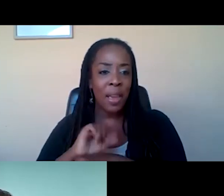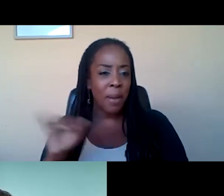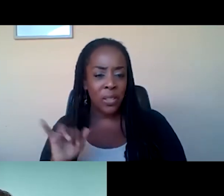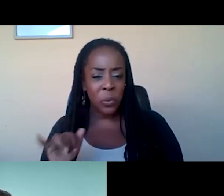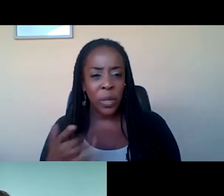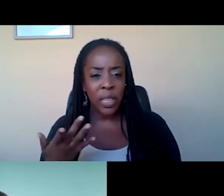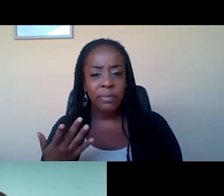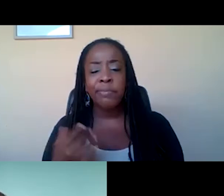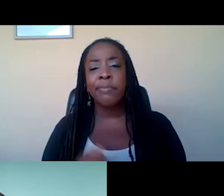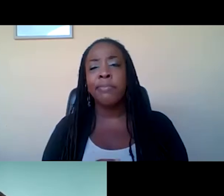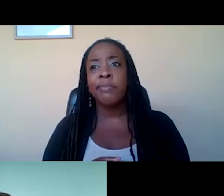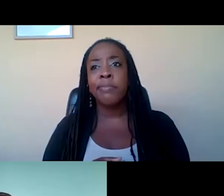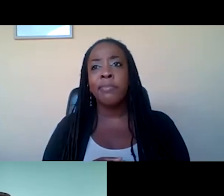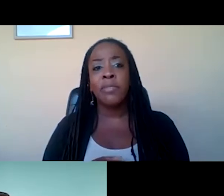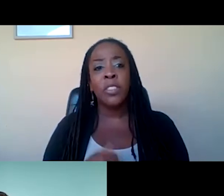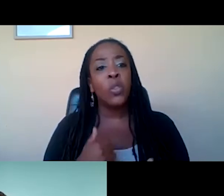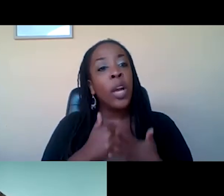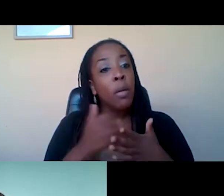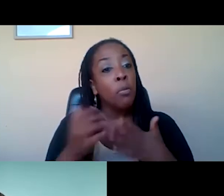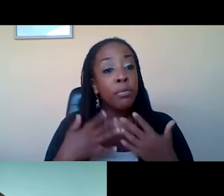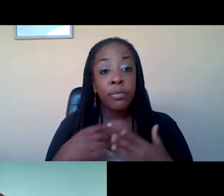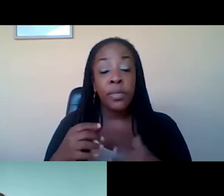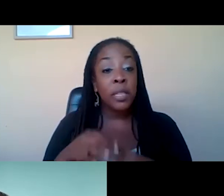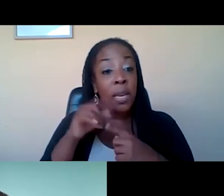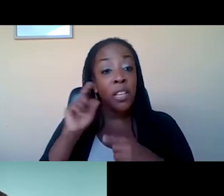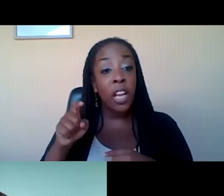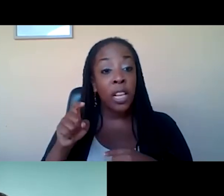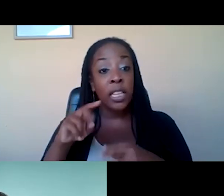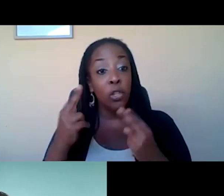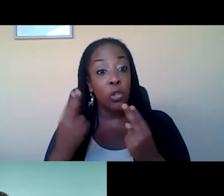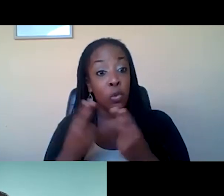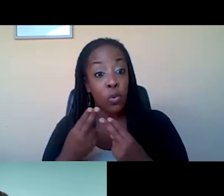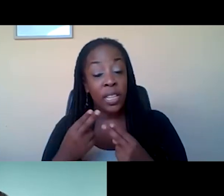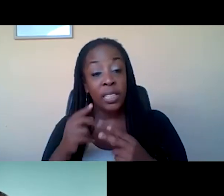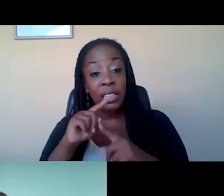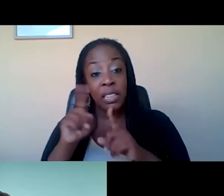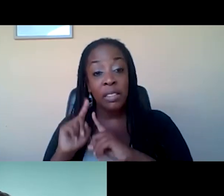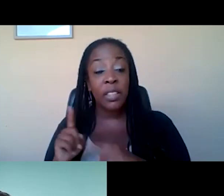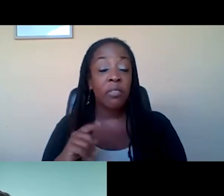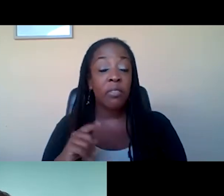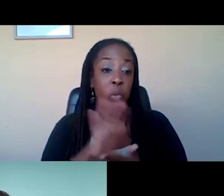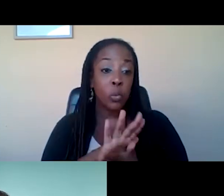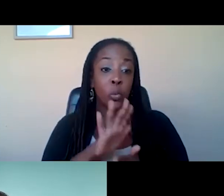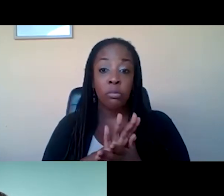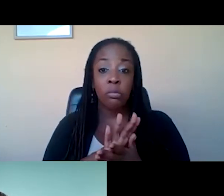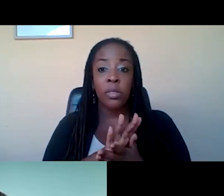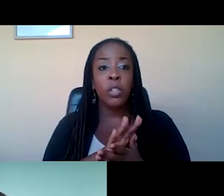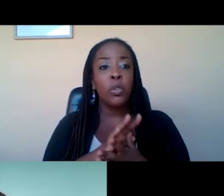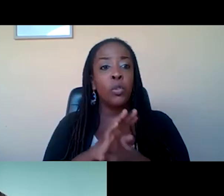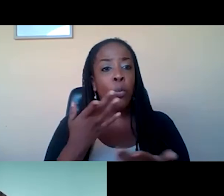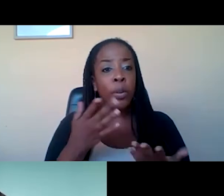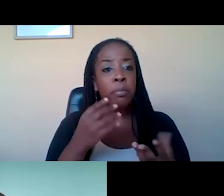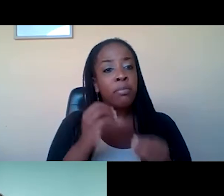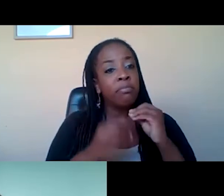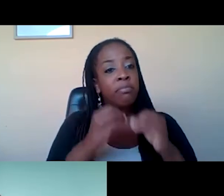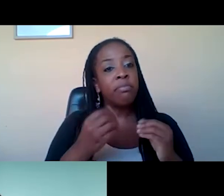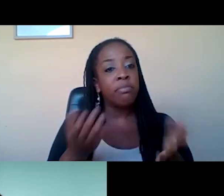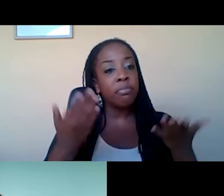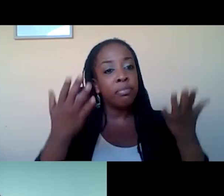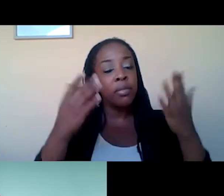needs units in existing schools. So we would have been renovating a number of those for